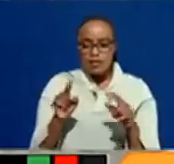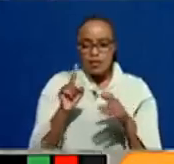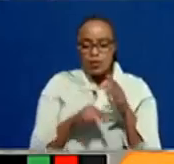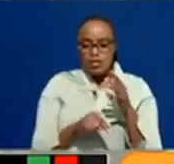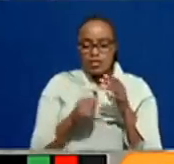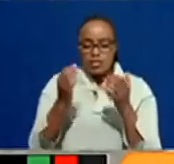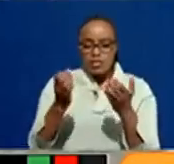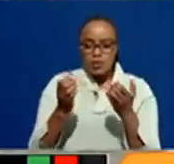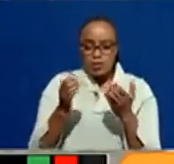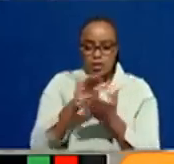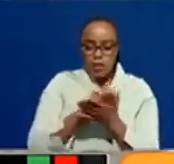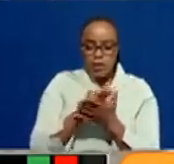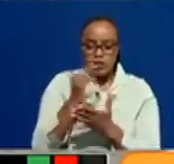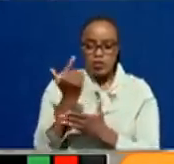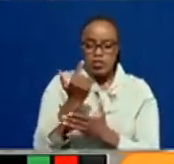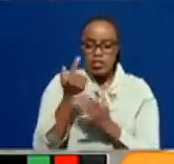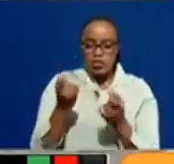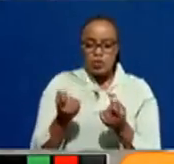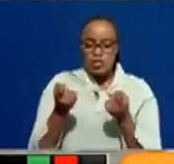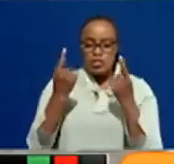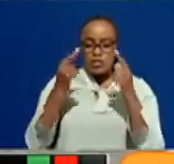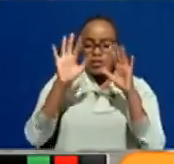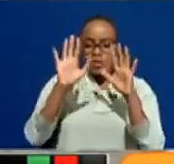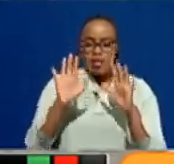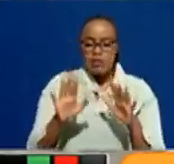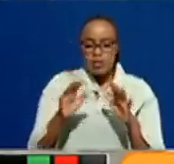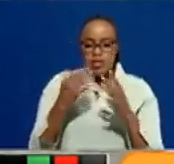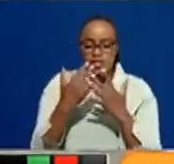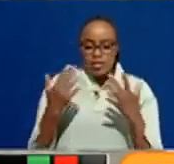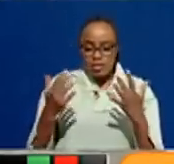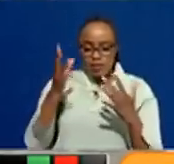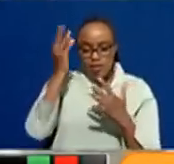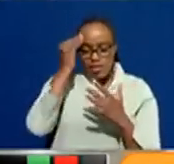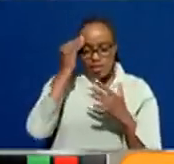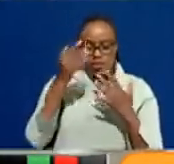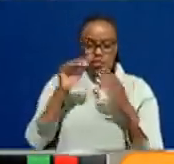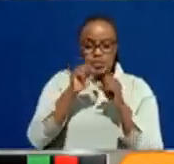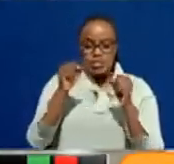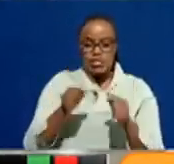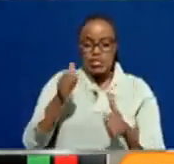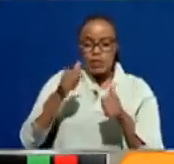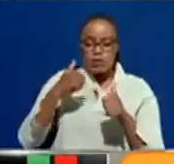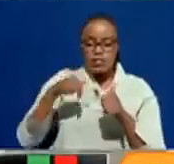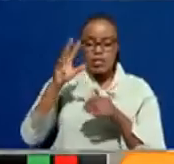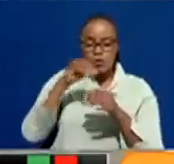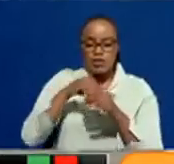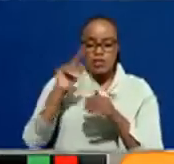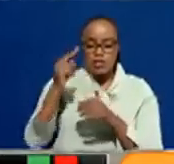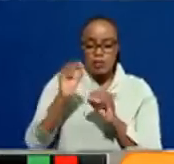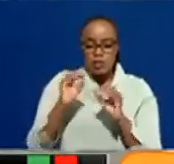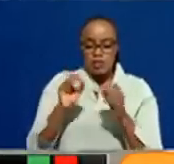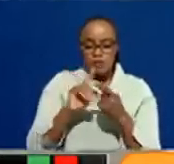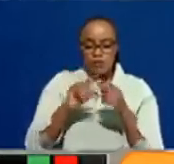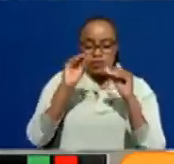What it required was basically to really understand the critical inputs into the education system that we have not invested in. One is